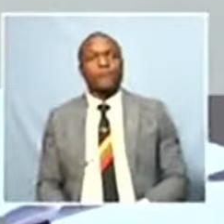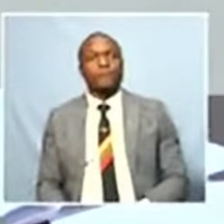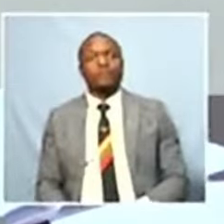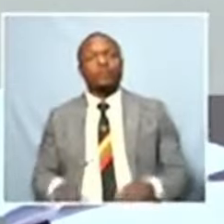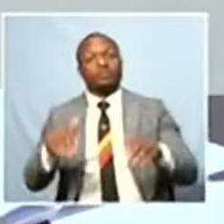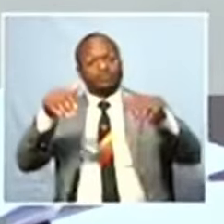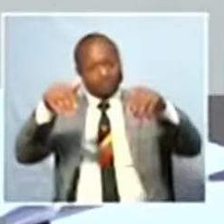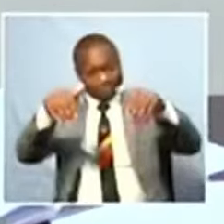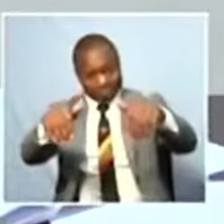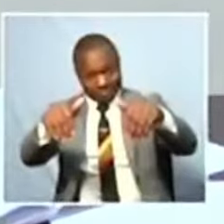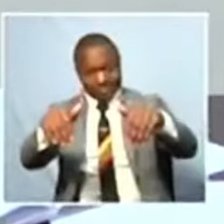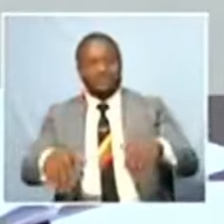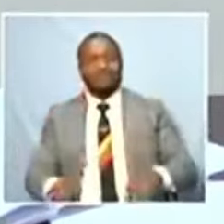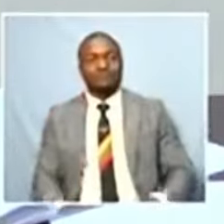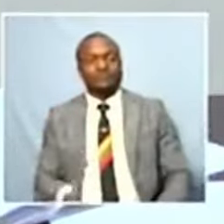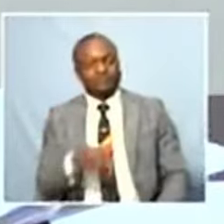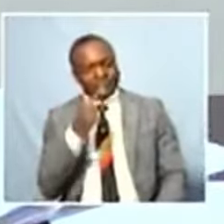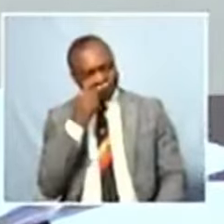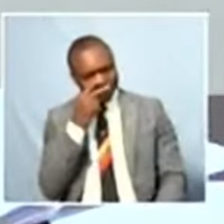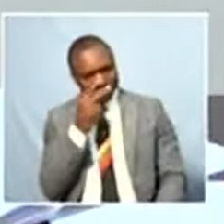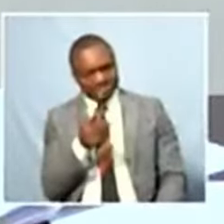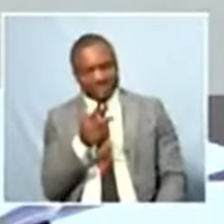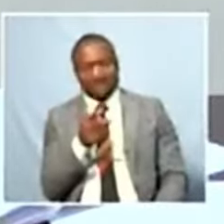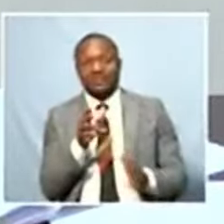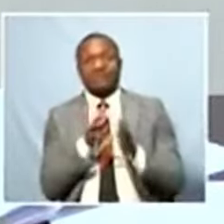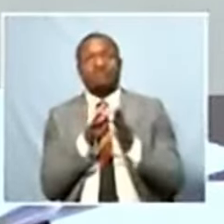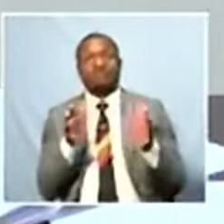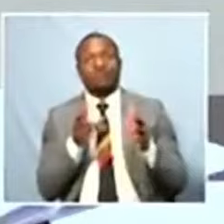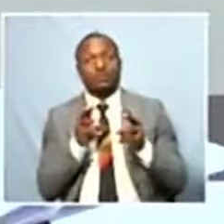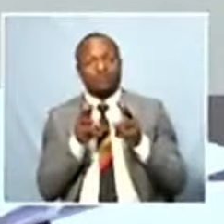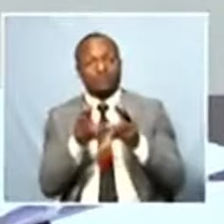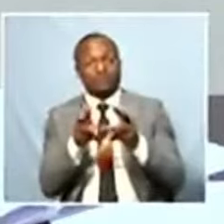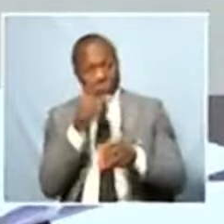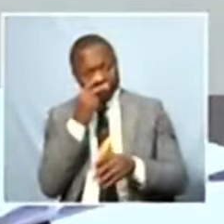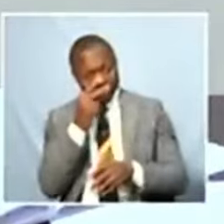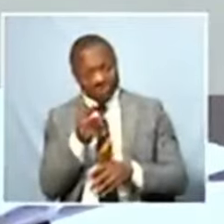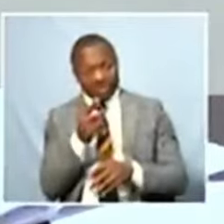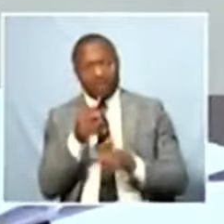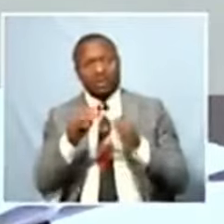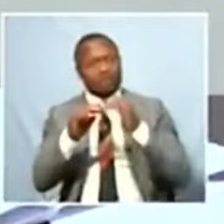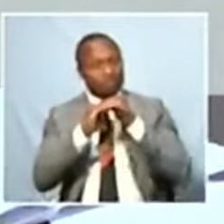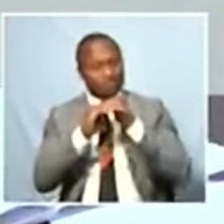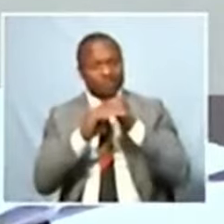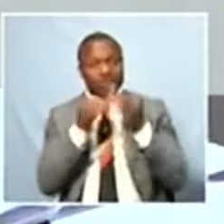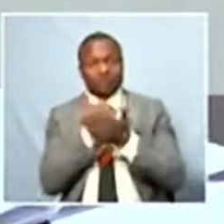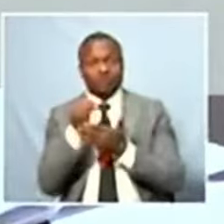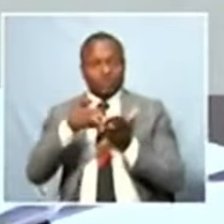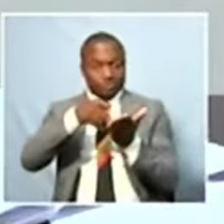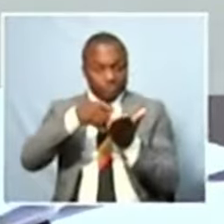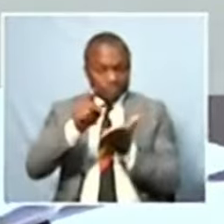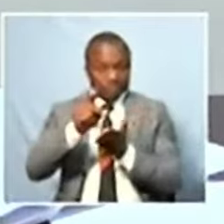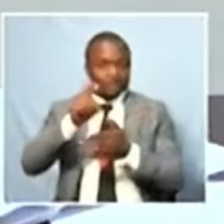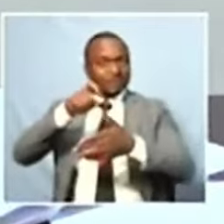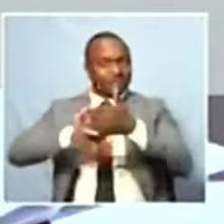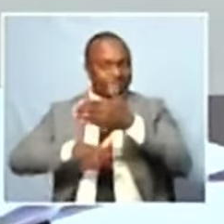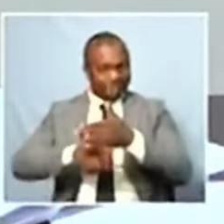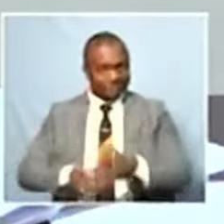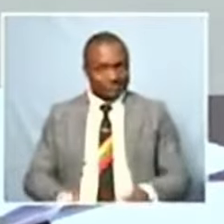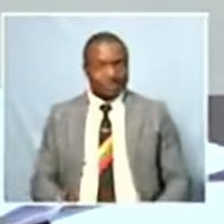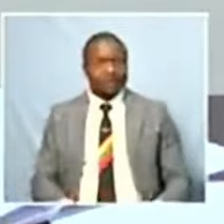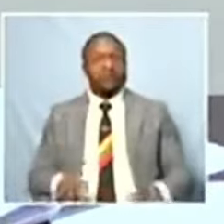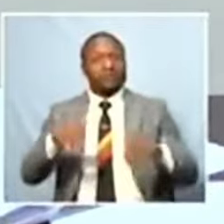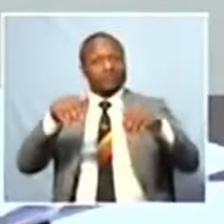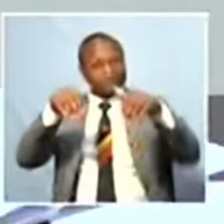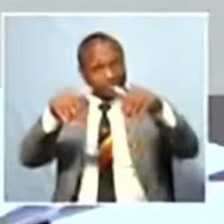buses, I think we are looking at it in the broader context. Look at the equity also in issues of paying taxes. The buses,